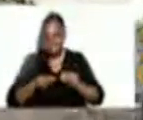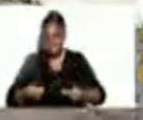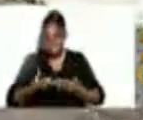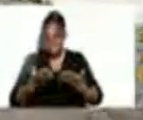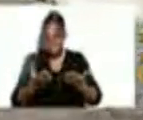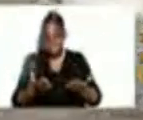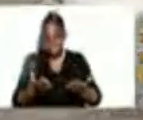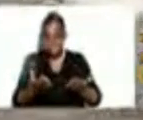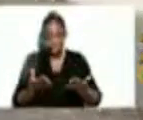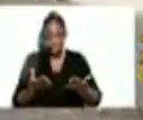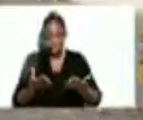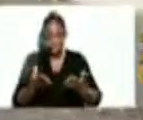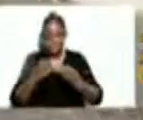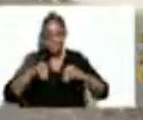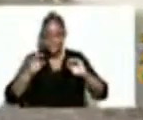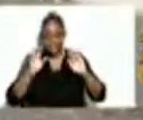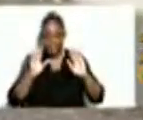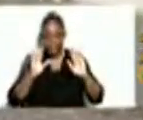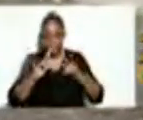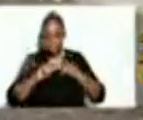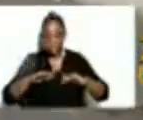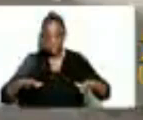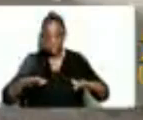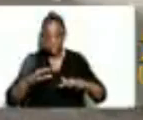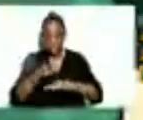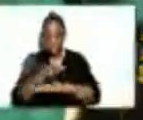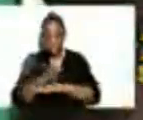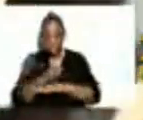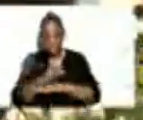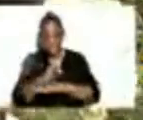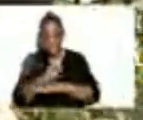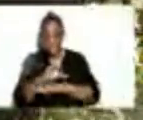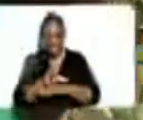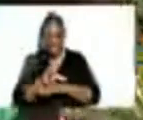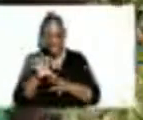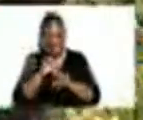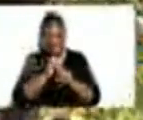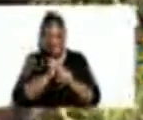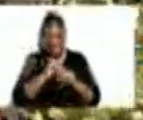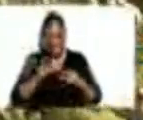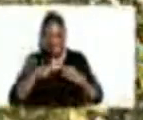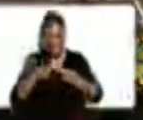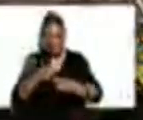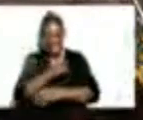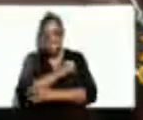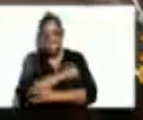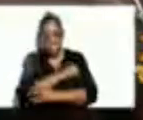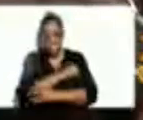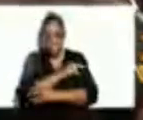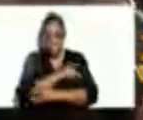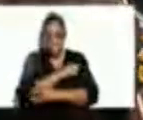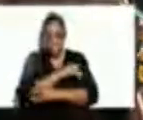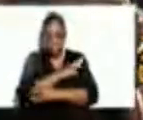and my commitment to the Children's Emergency Hostel. Accepting the gifts, Charlene Gibson, business manager.